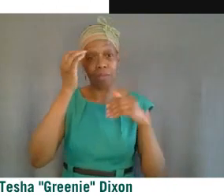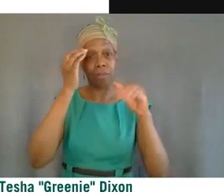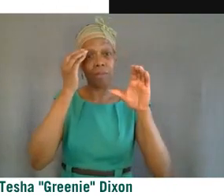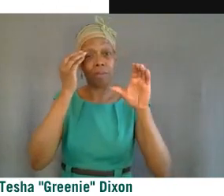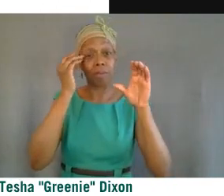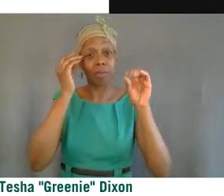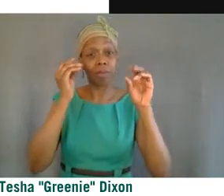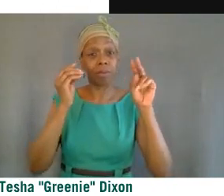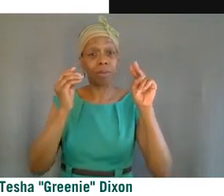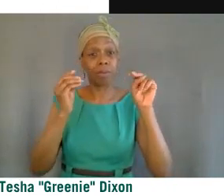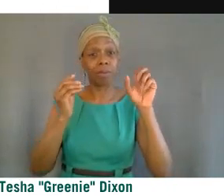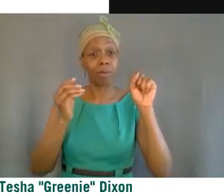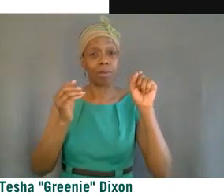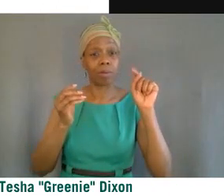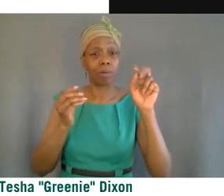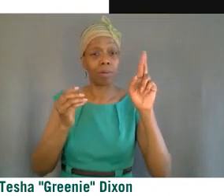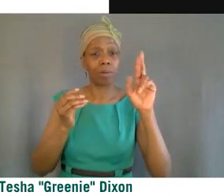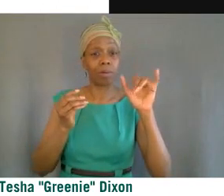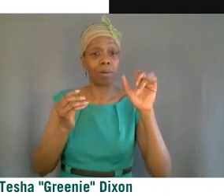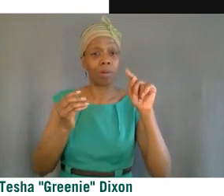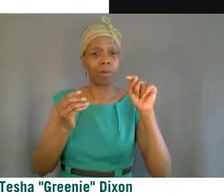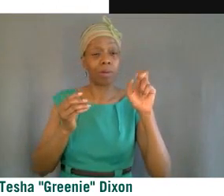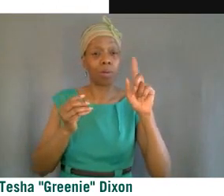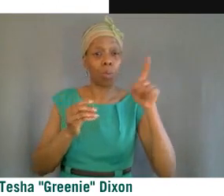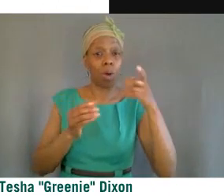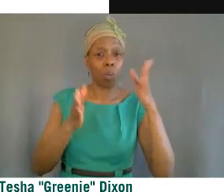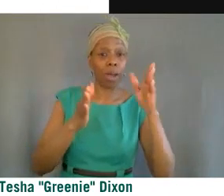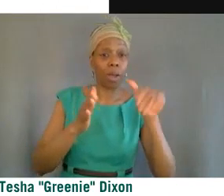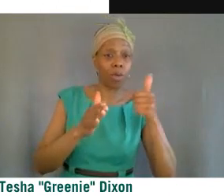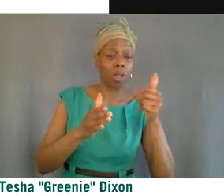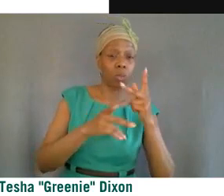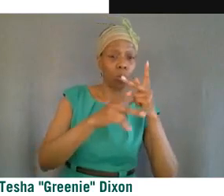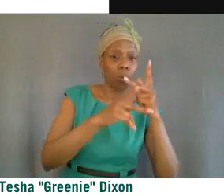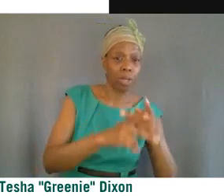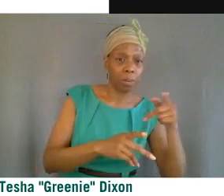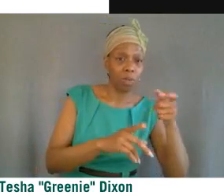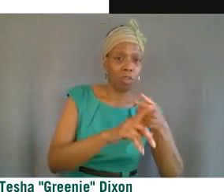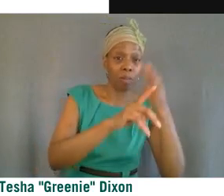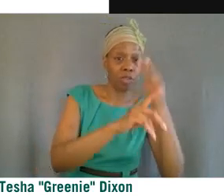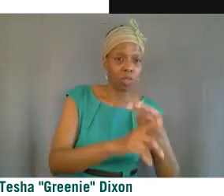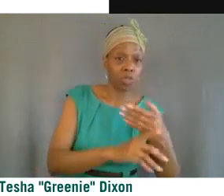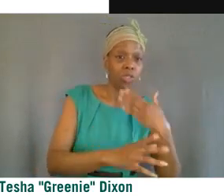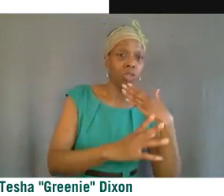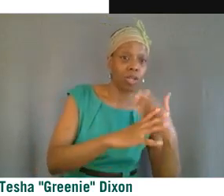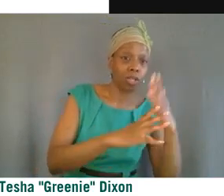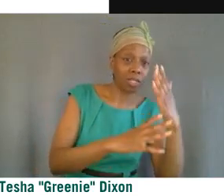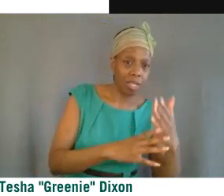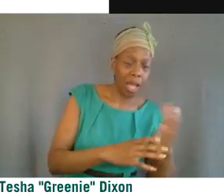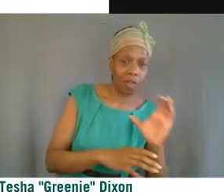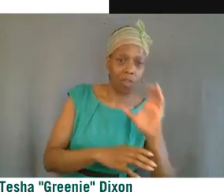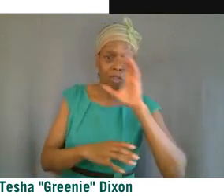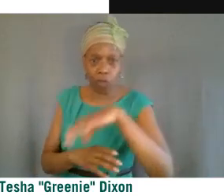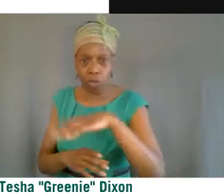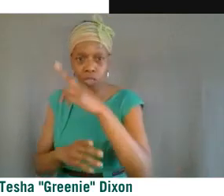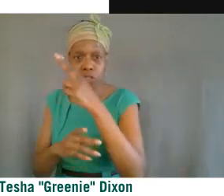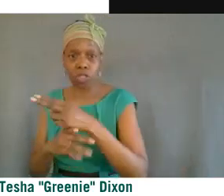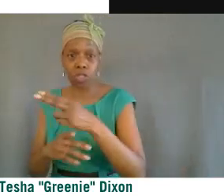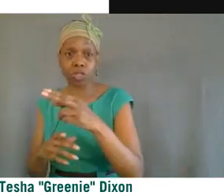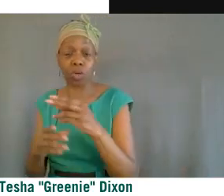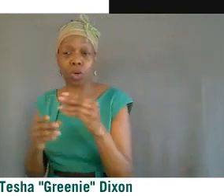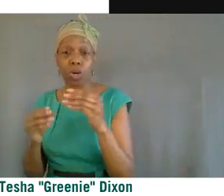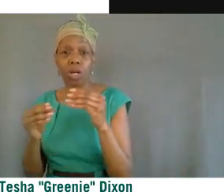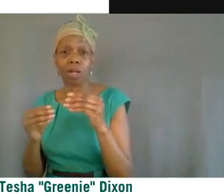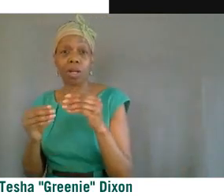one way or another, we keep you from using the good side and make you use your more affected, less functional